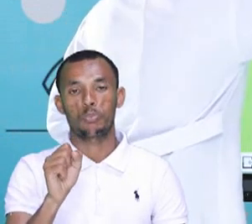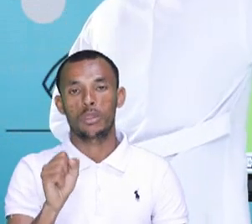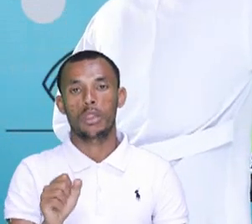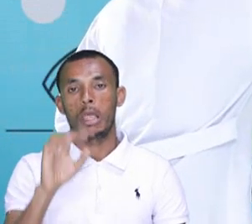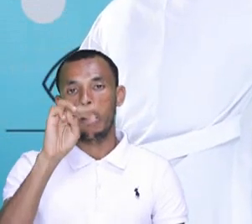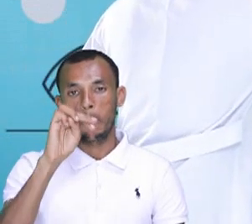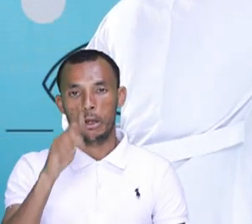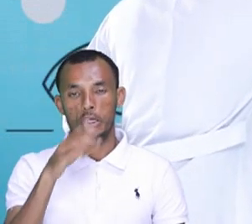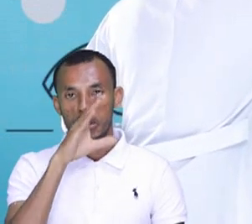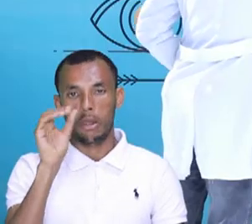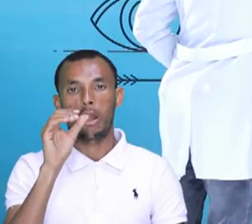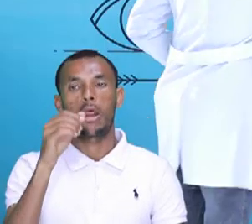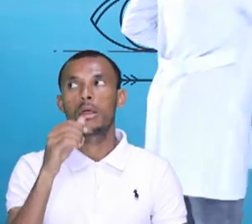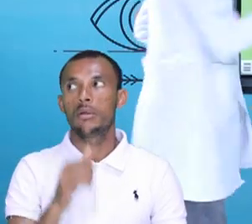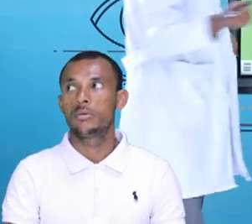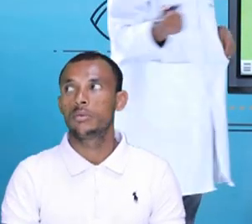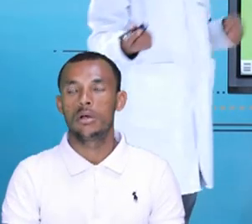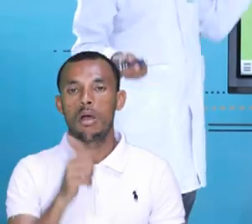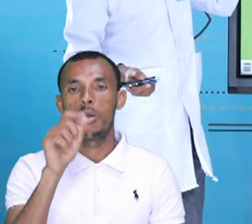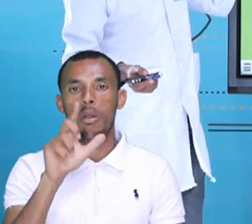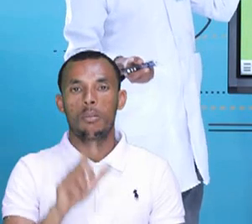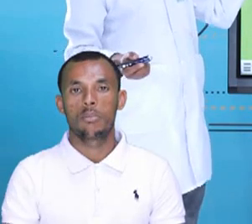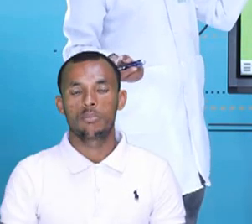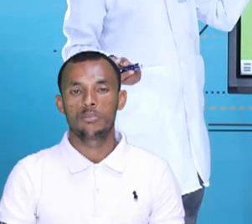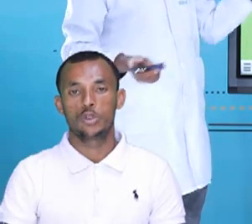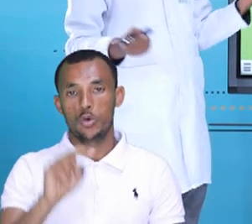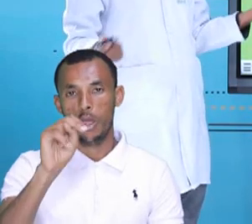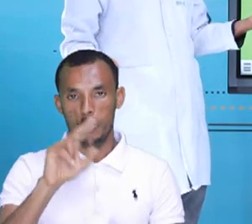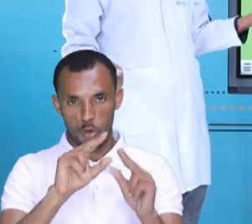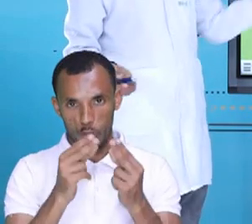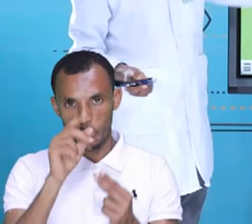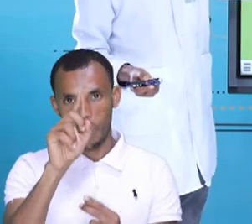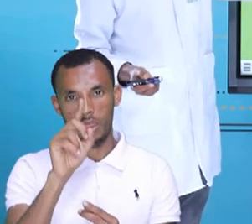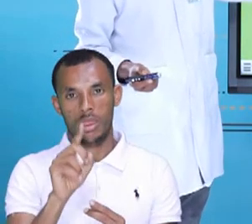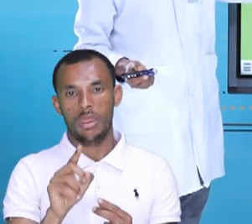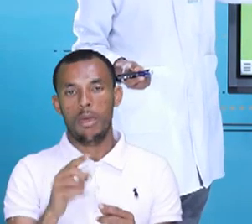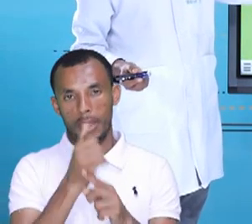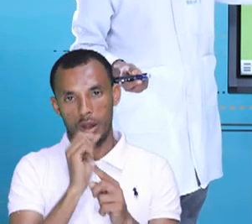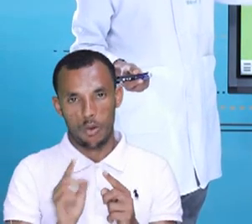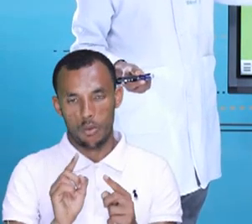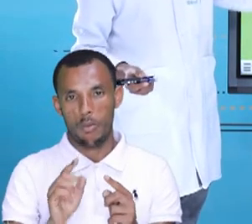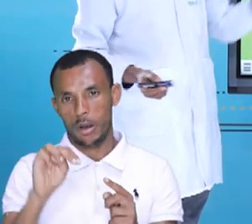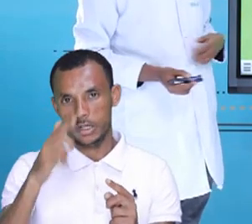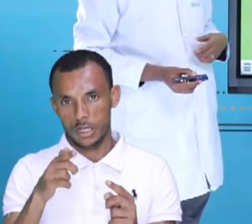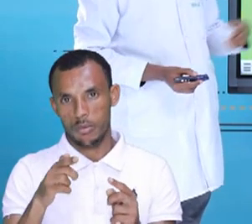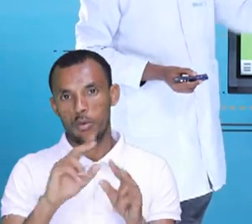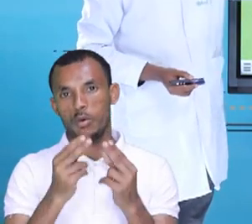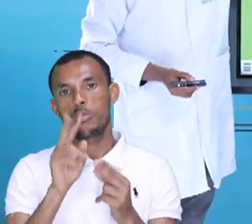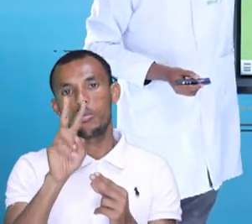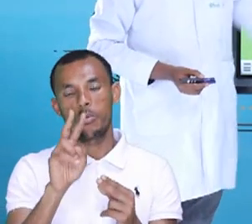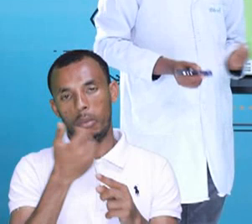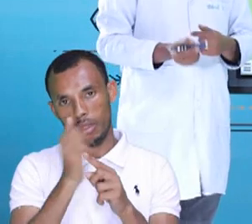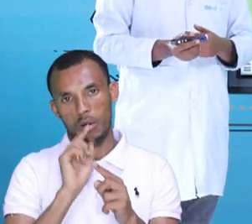and aluminum. You know, sodium is group 1 element, sodium is metal. Magnesium is group 2 element, magnesium is